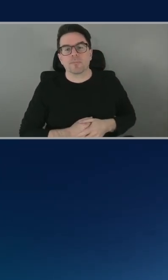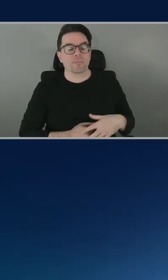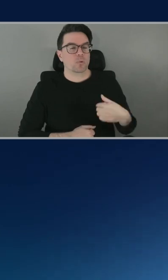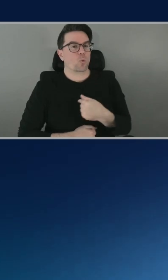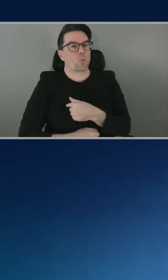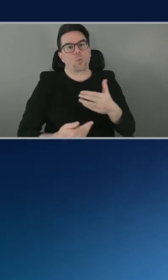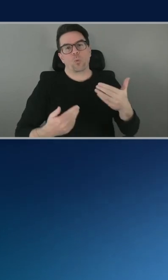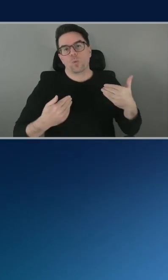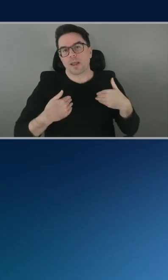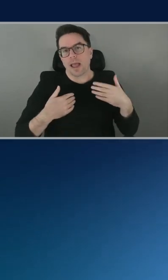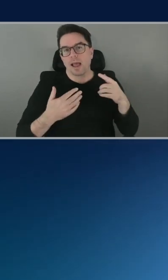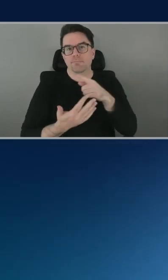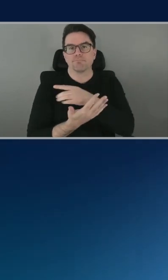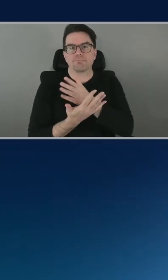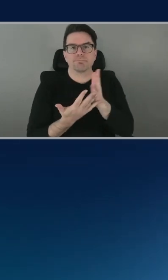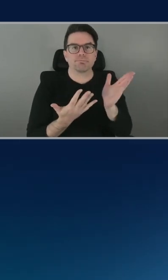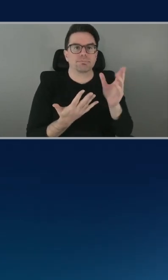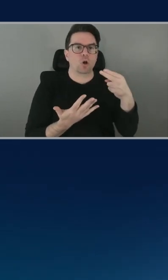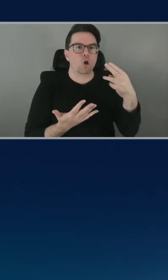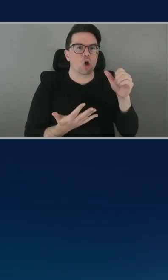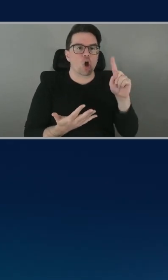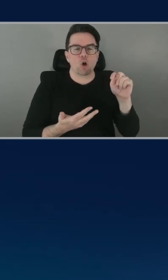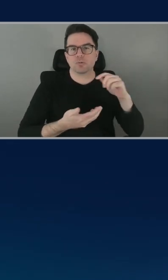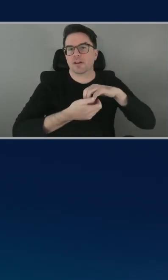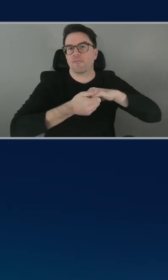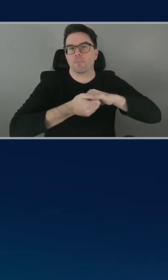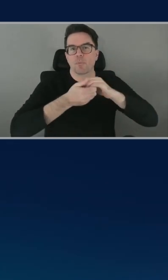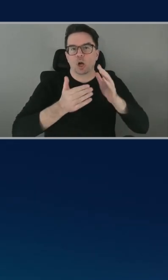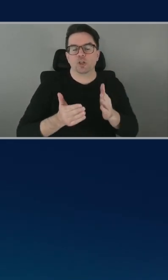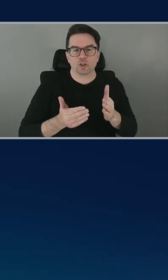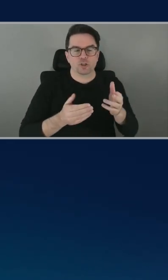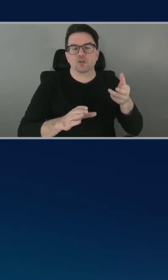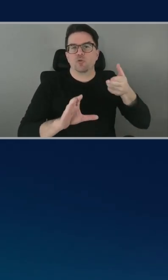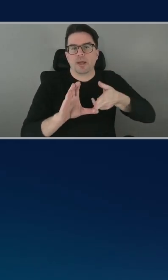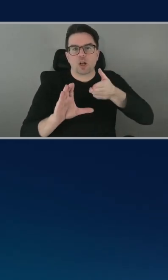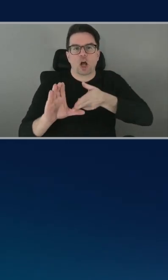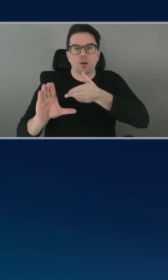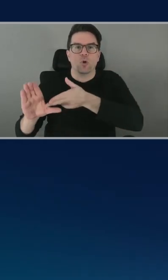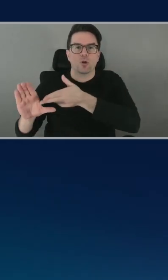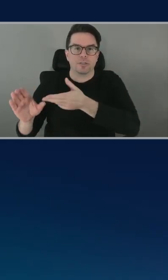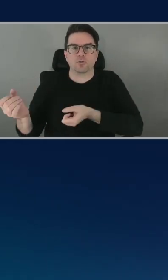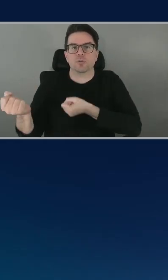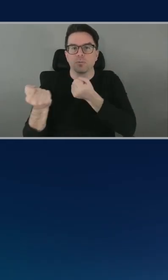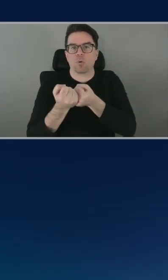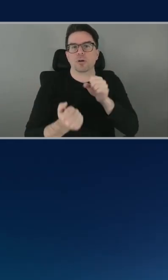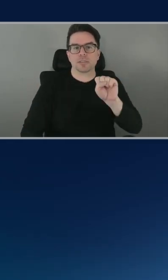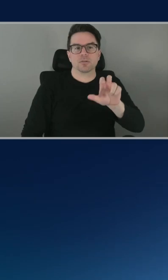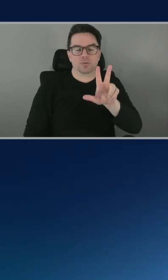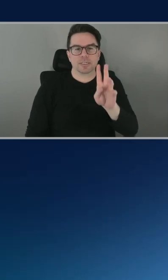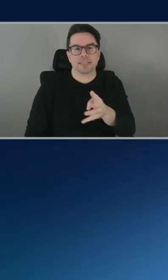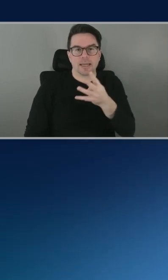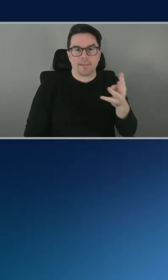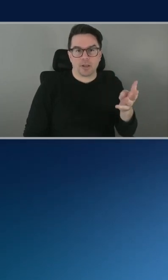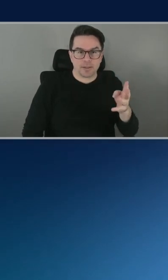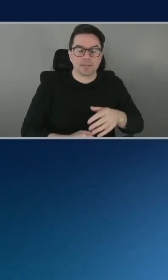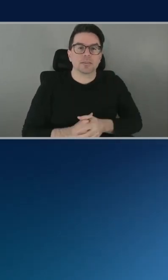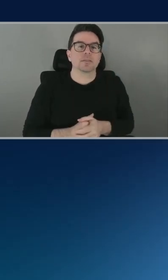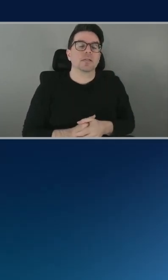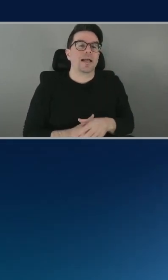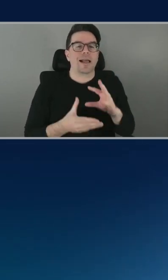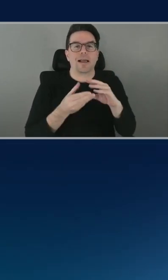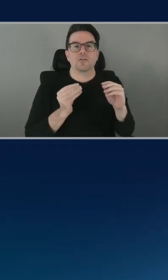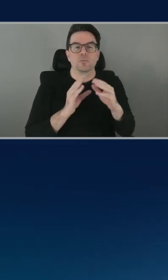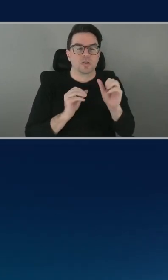host of partners that basically have onboarded to supporting S3 Tables. Okay. And to mention a